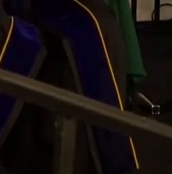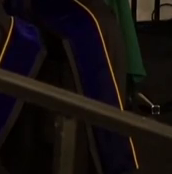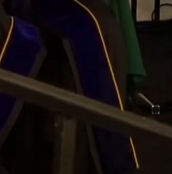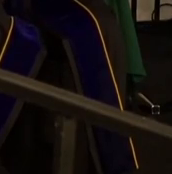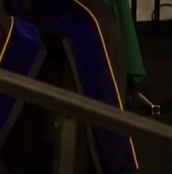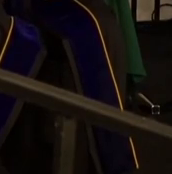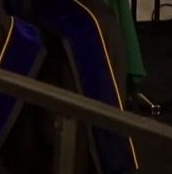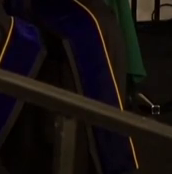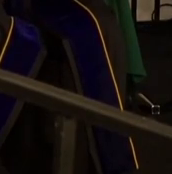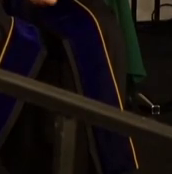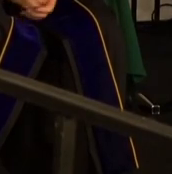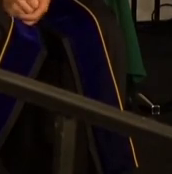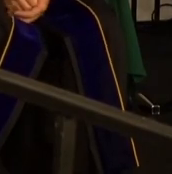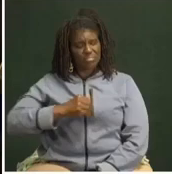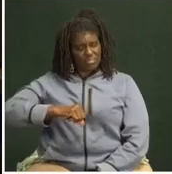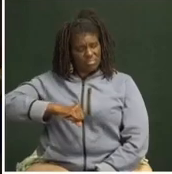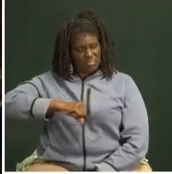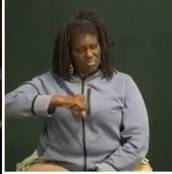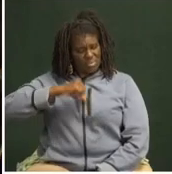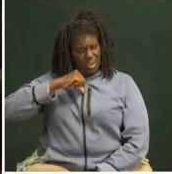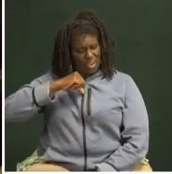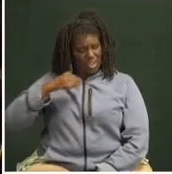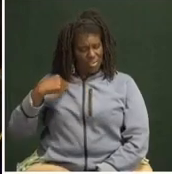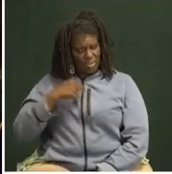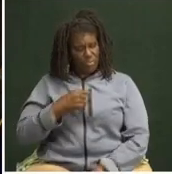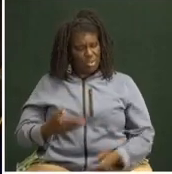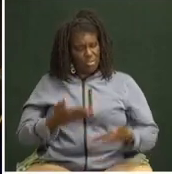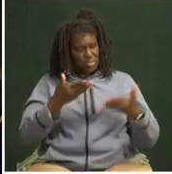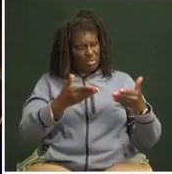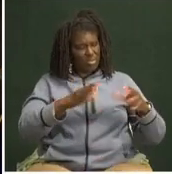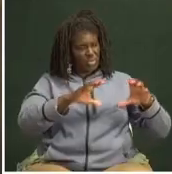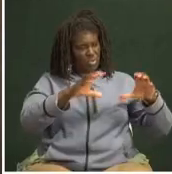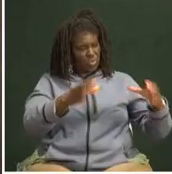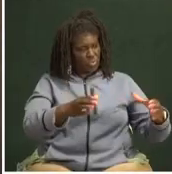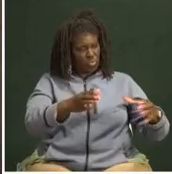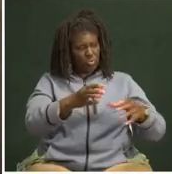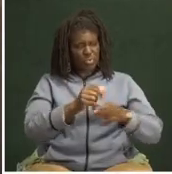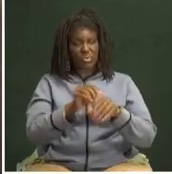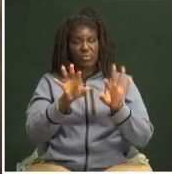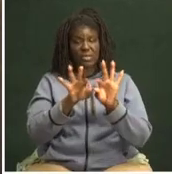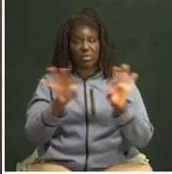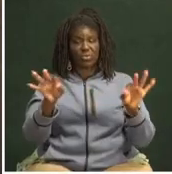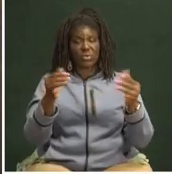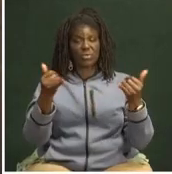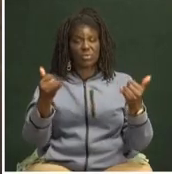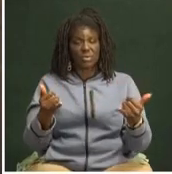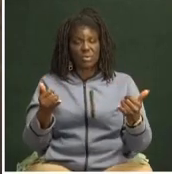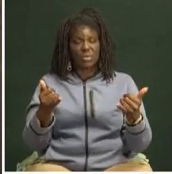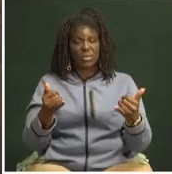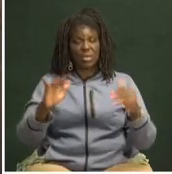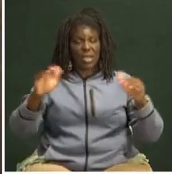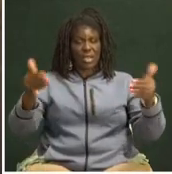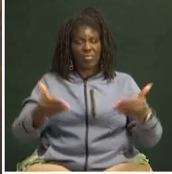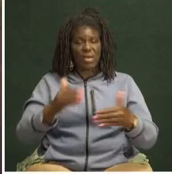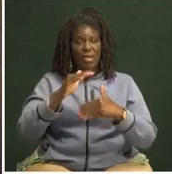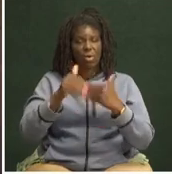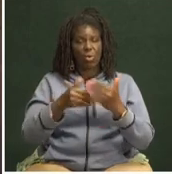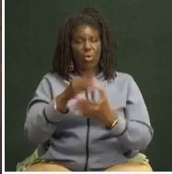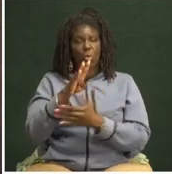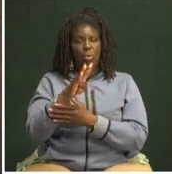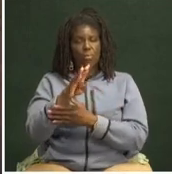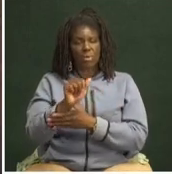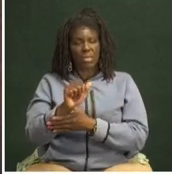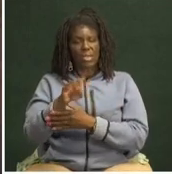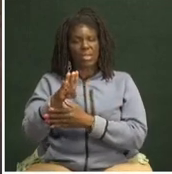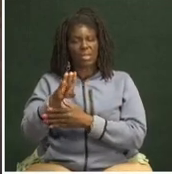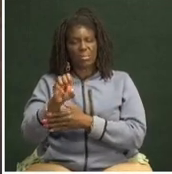It is with great pride that I present this group of candidates receiving their degrees today. I invite all baccalaureate right